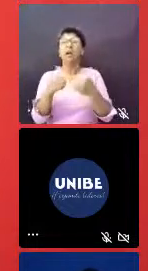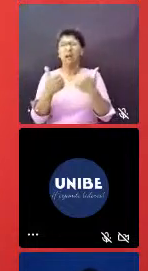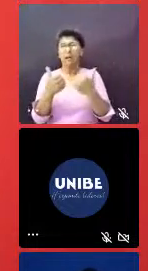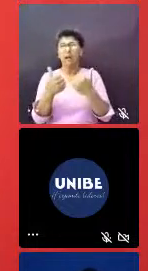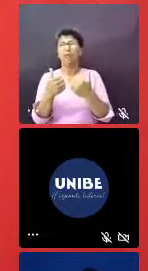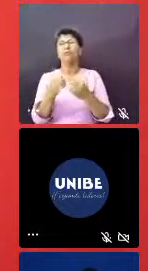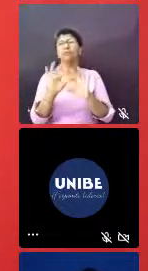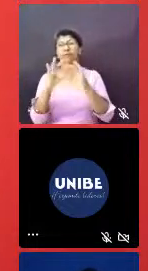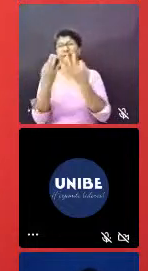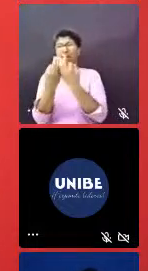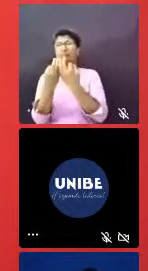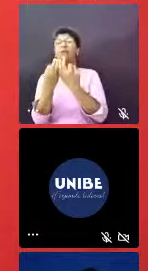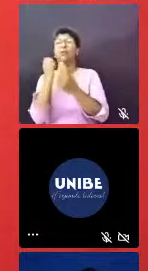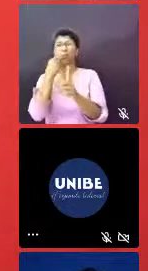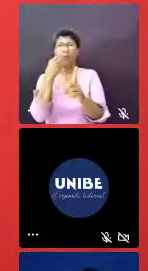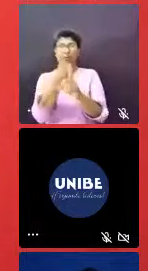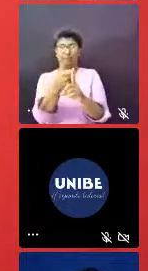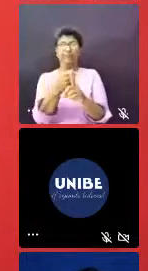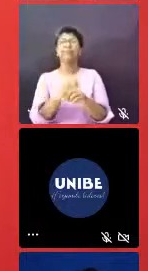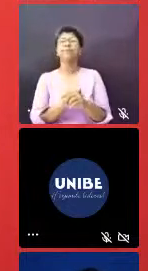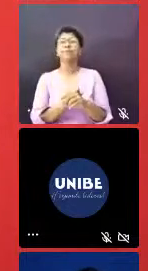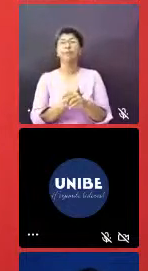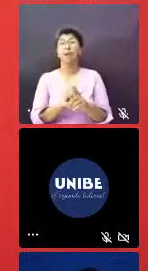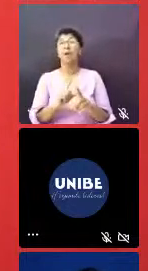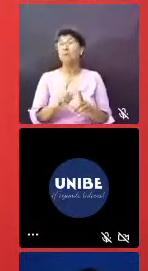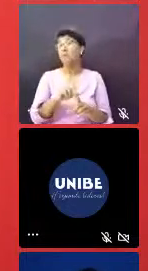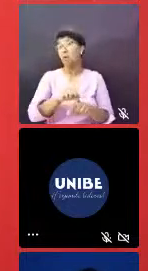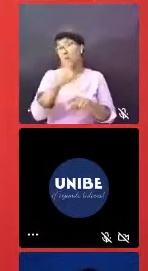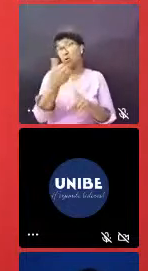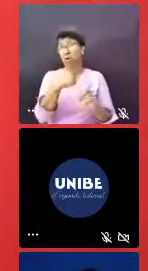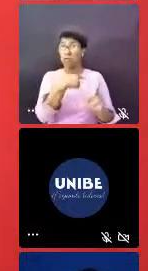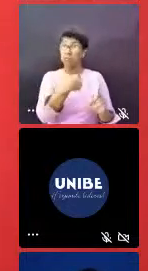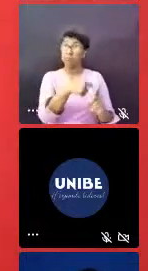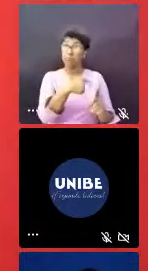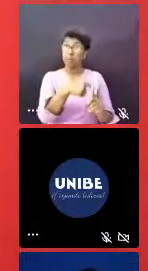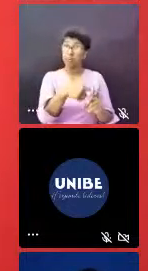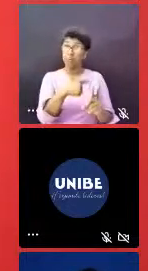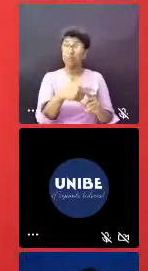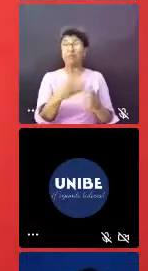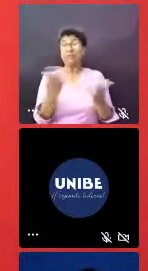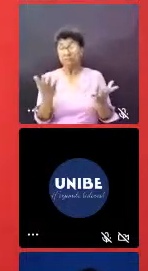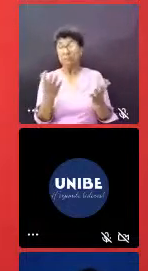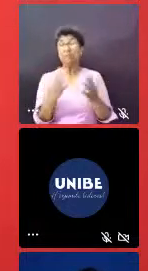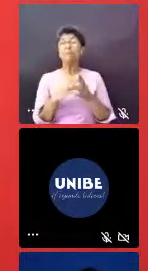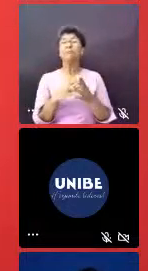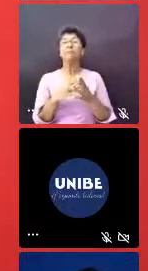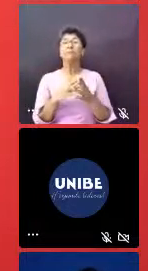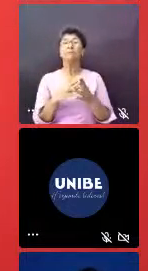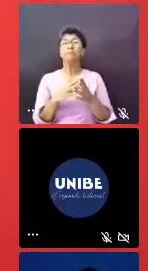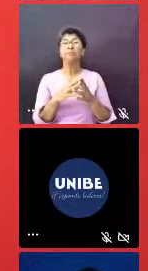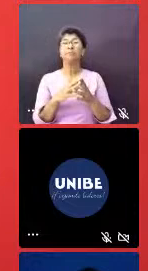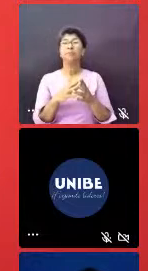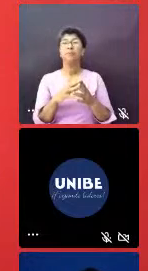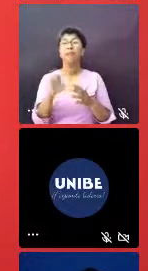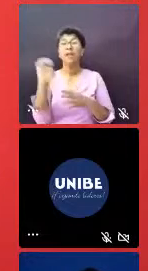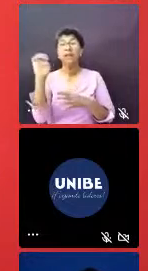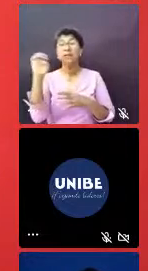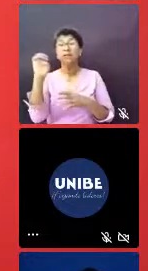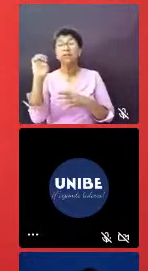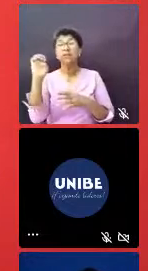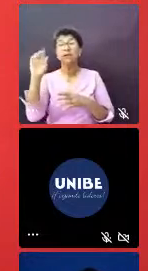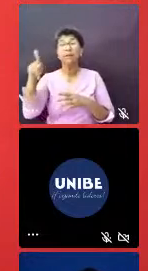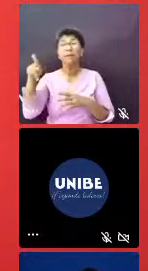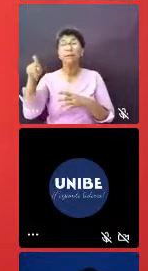family. On the bright side, I'm now talking stereotypically, in the eastern side of